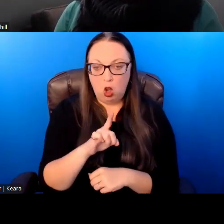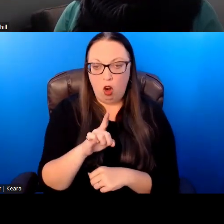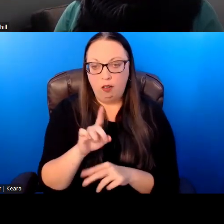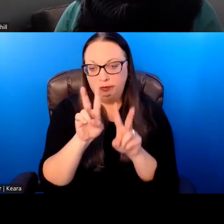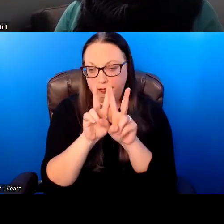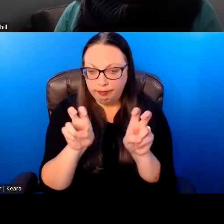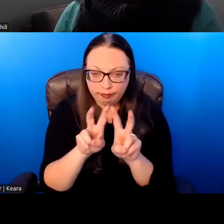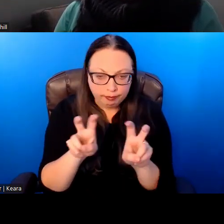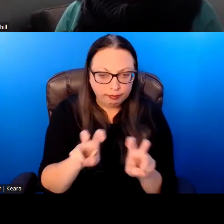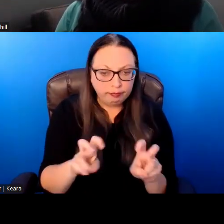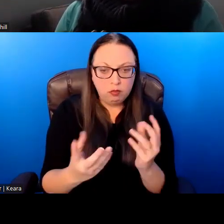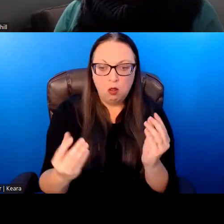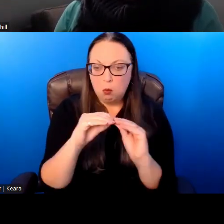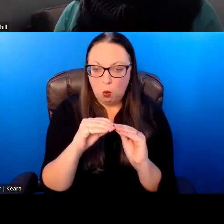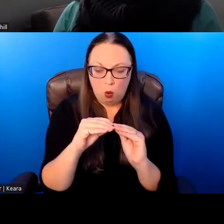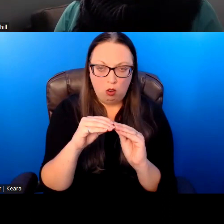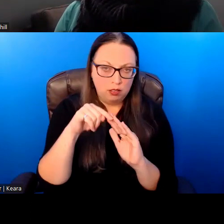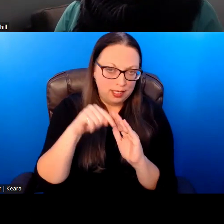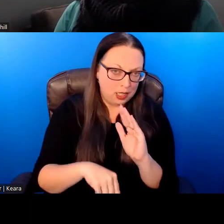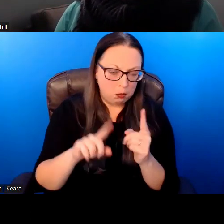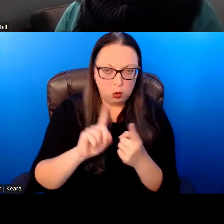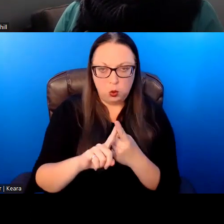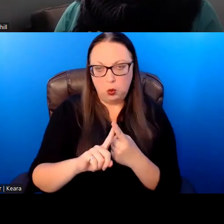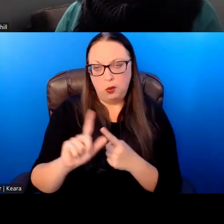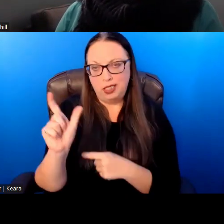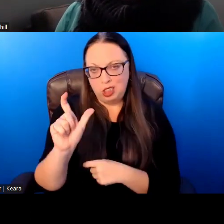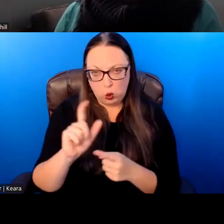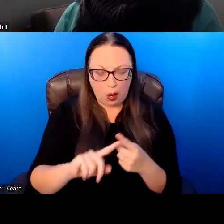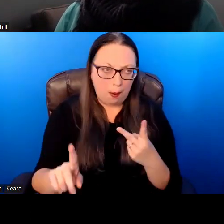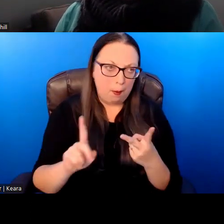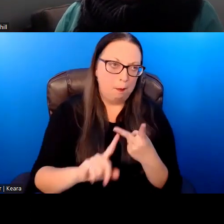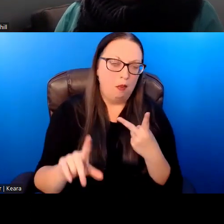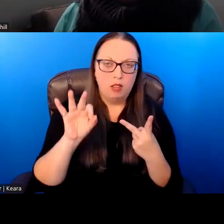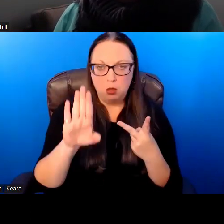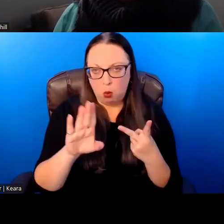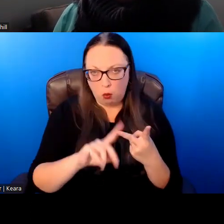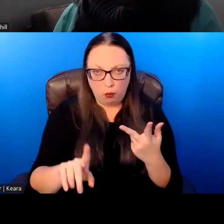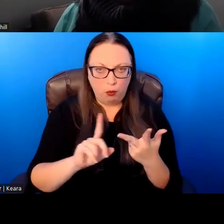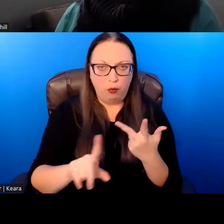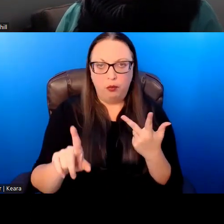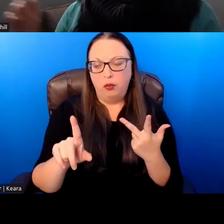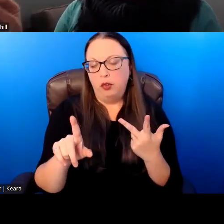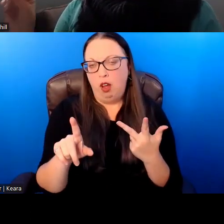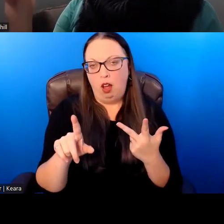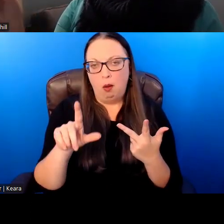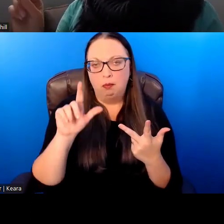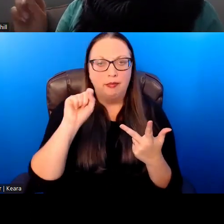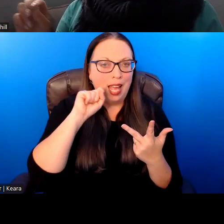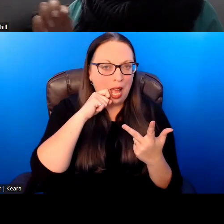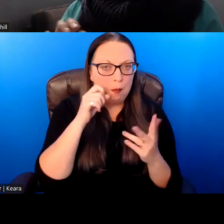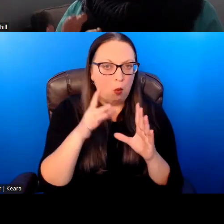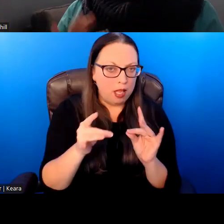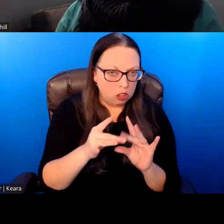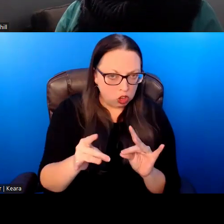digging more deeply into our Instagram and Facebook accounts and a Tumblr and through Apple Messenger to make